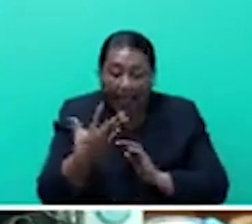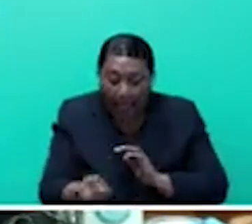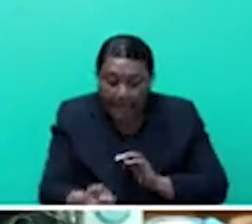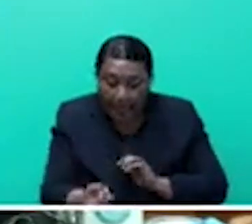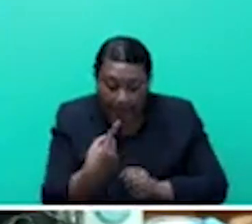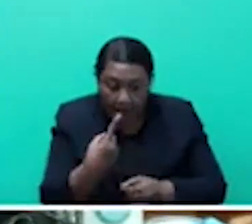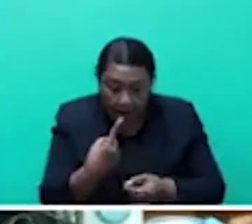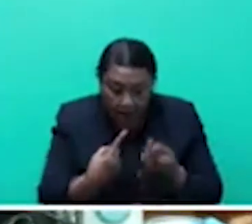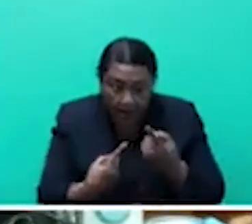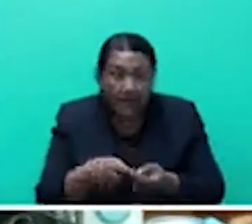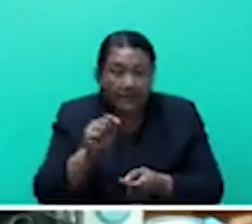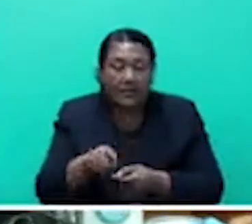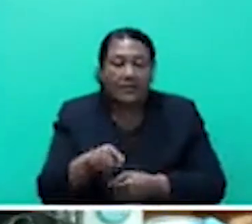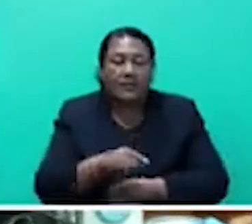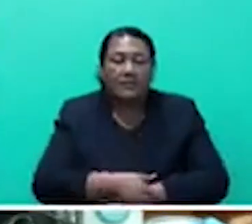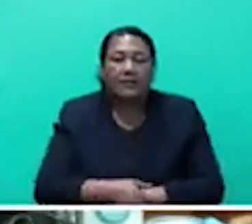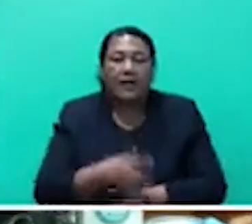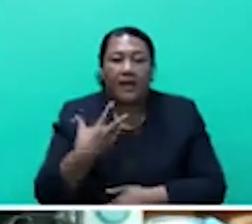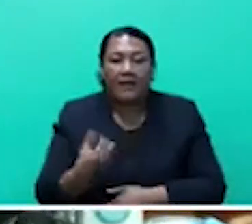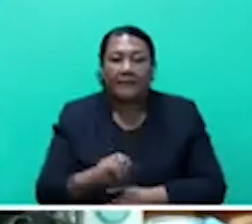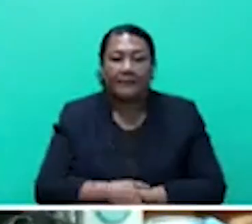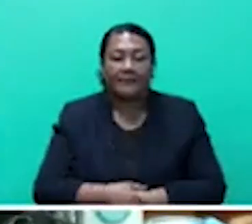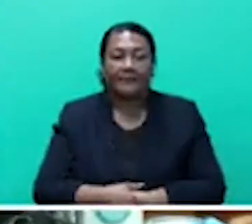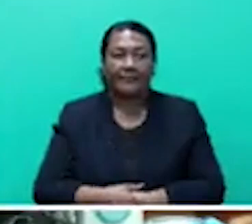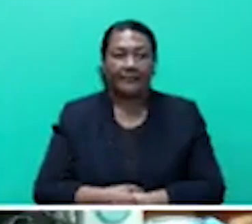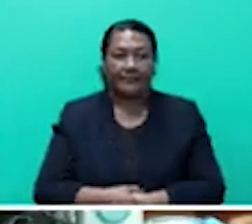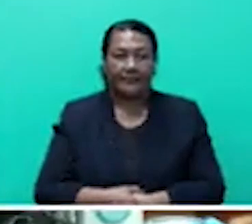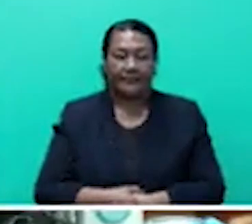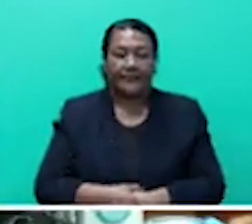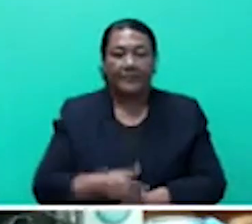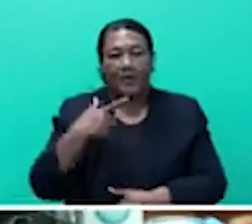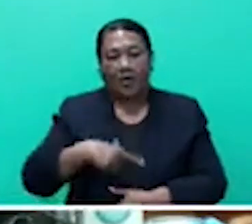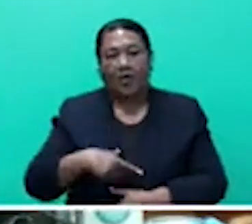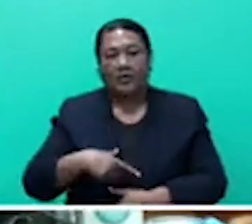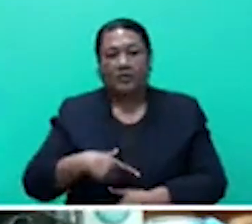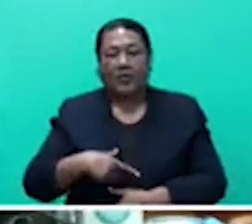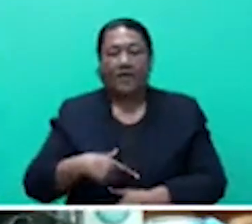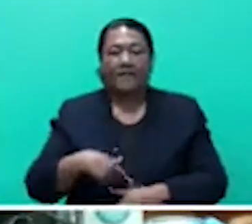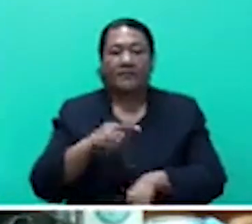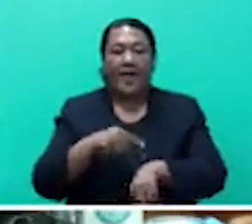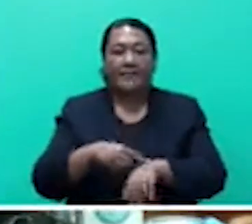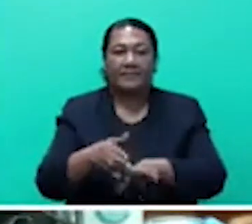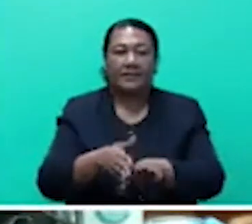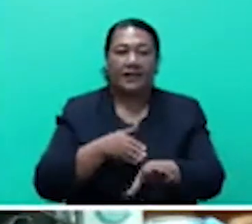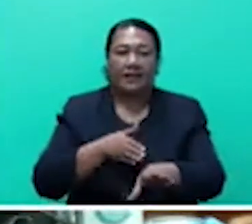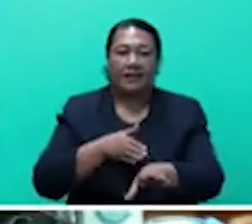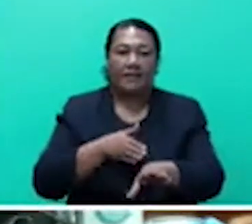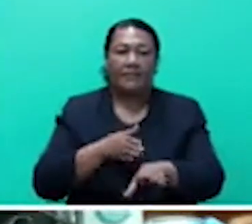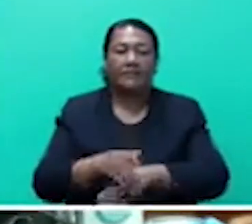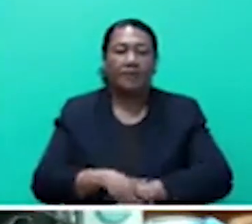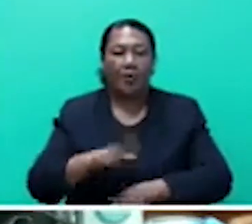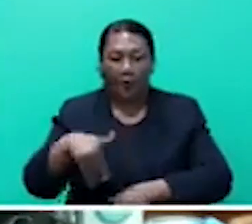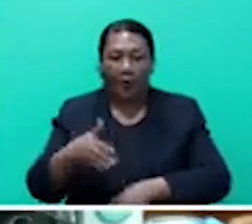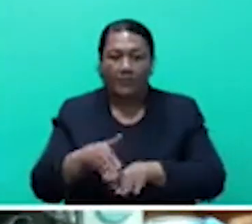really have been nullied because of time, delay. And the ones that have been